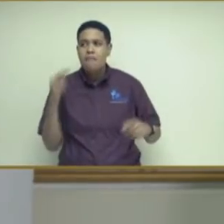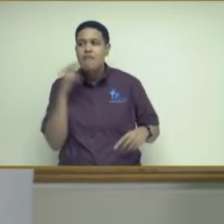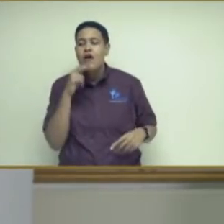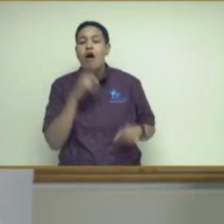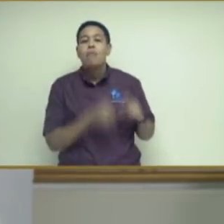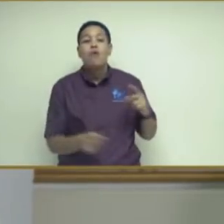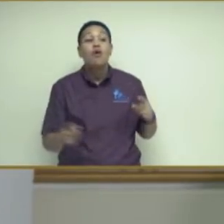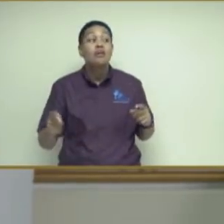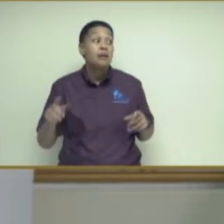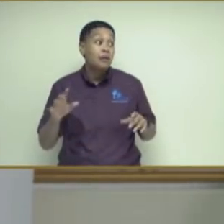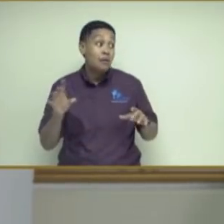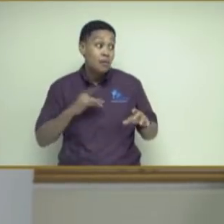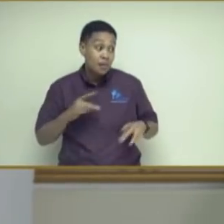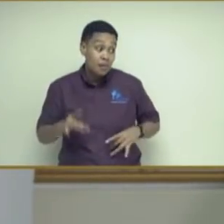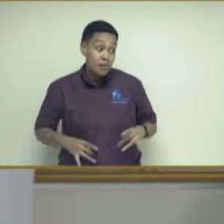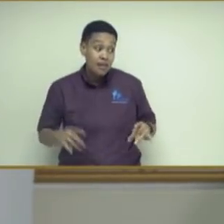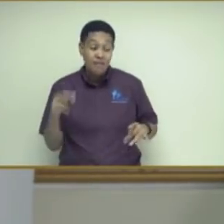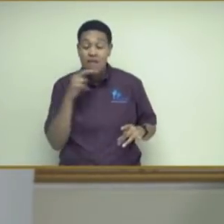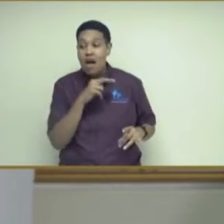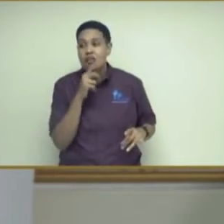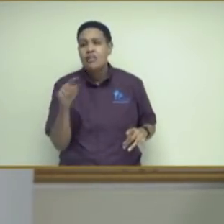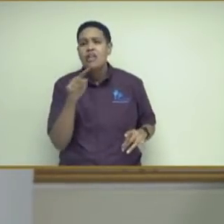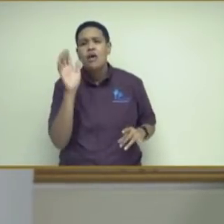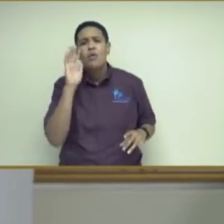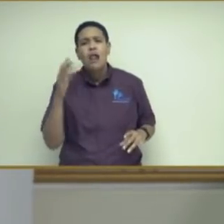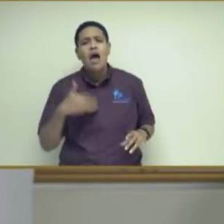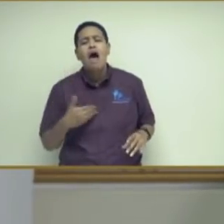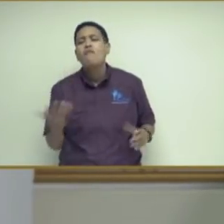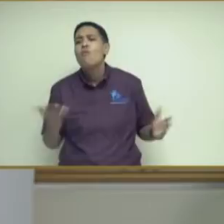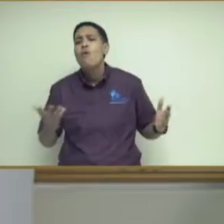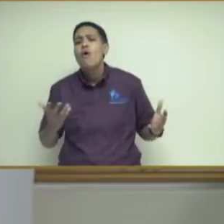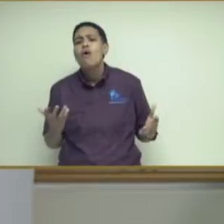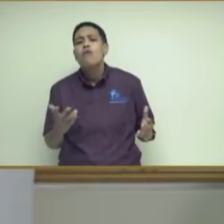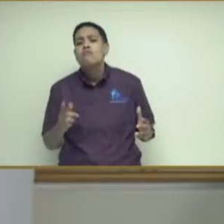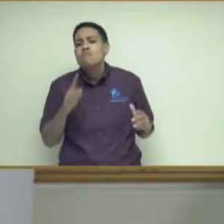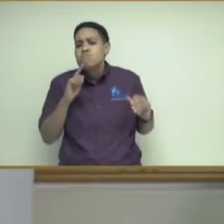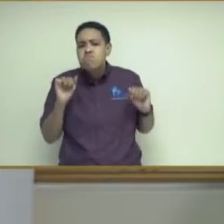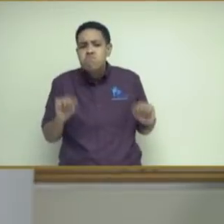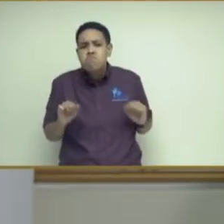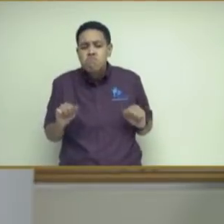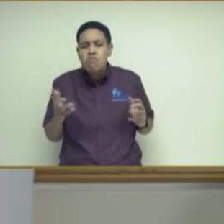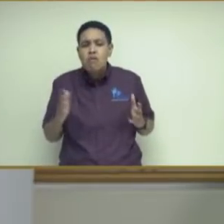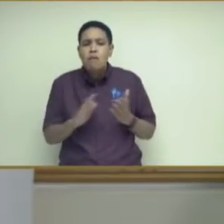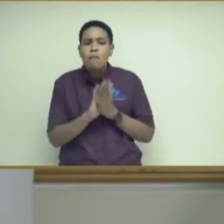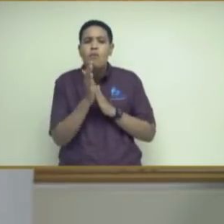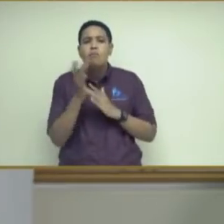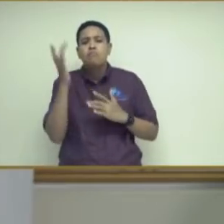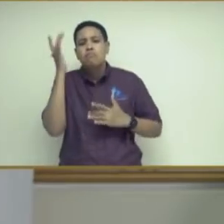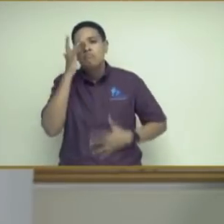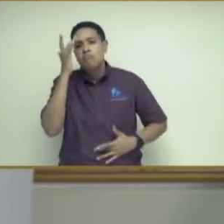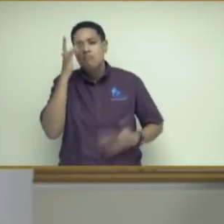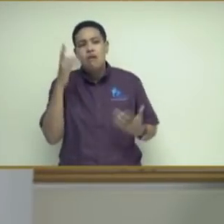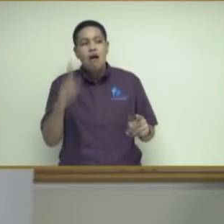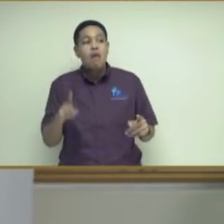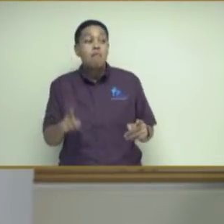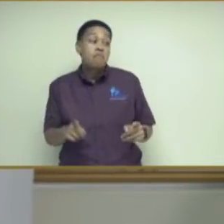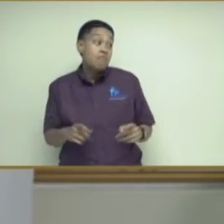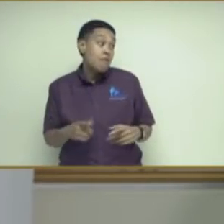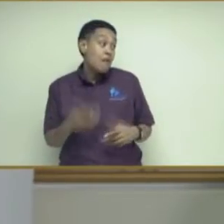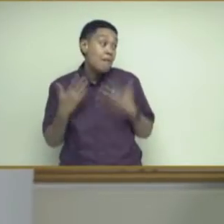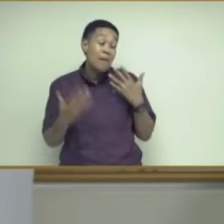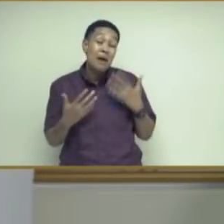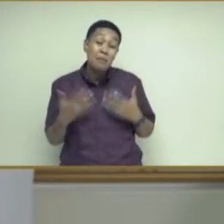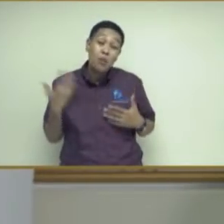up the virus, they would have the greatest possibility of becoming ill and even critically